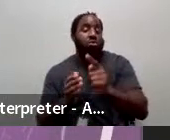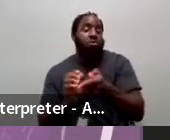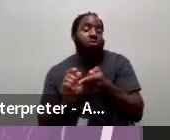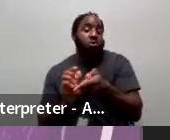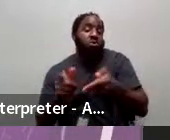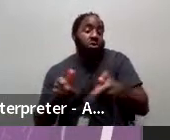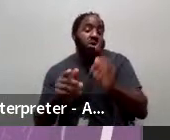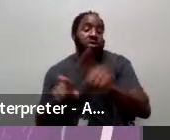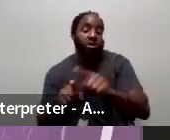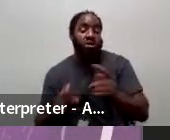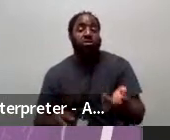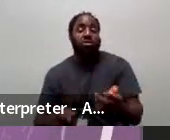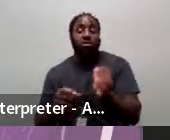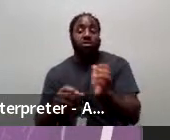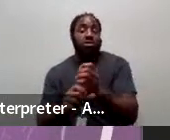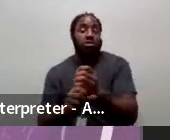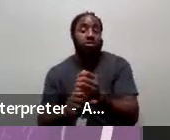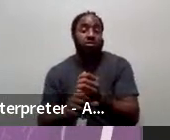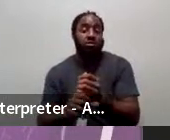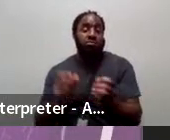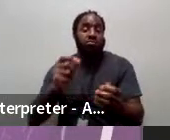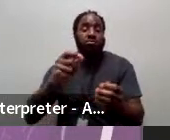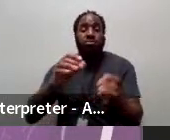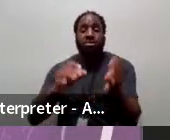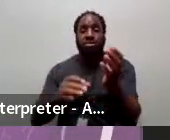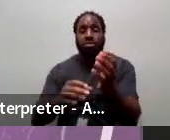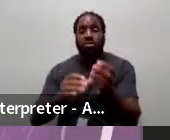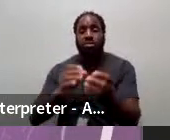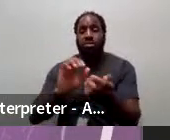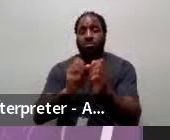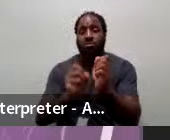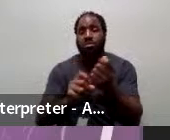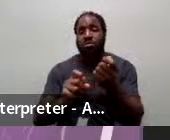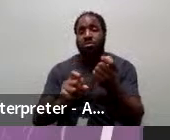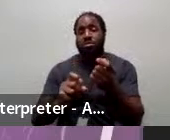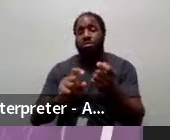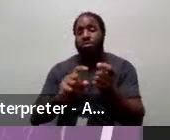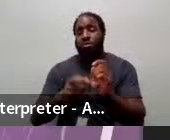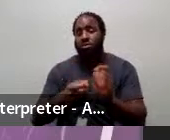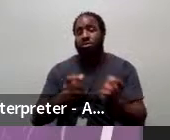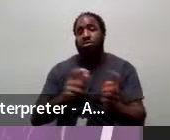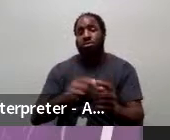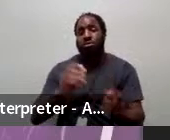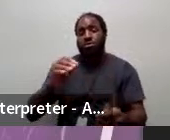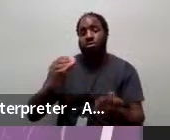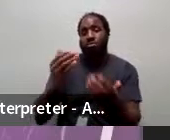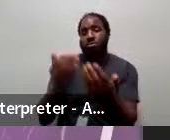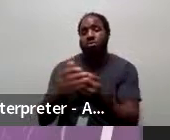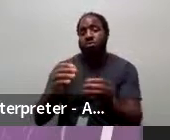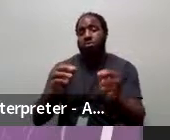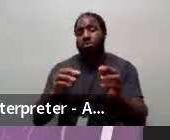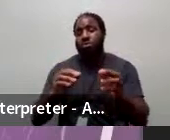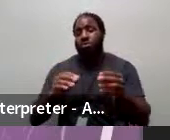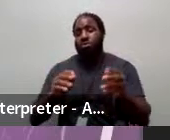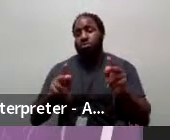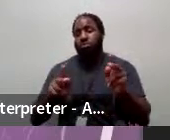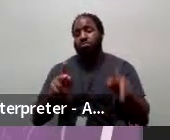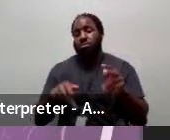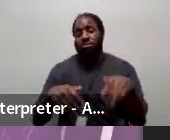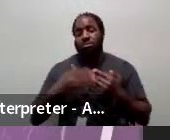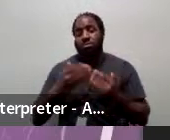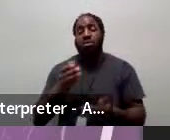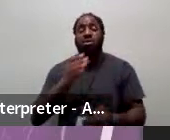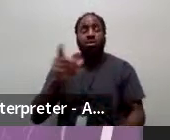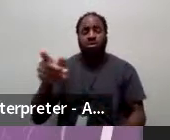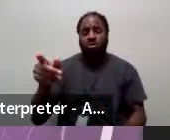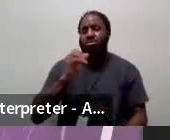Parkchester garages that is made available to Parkchester residents. But just to clarify, if they wanted to tear down those garages, now it's zoned residential,